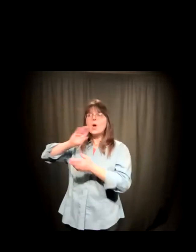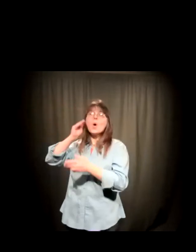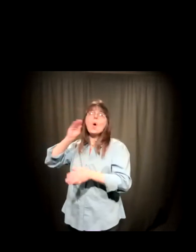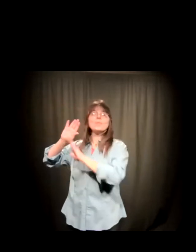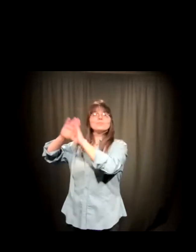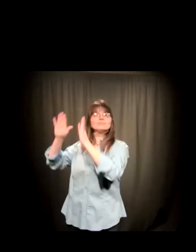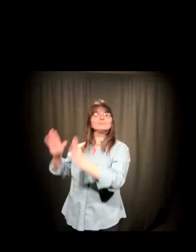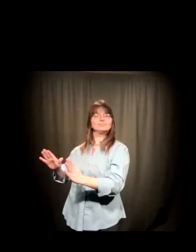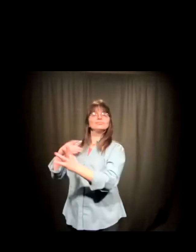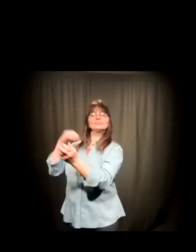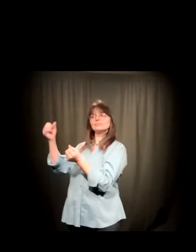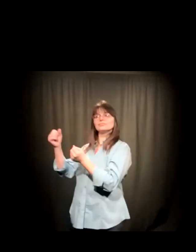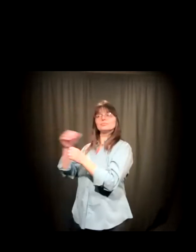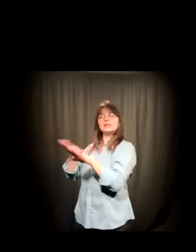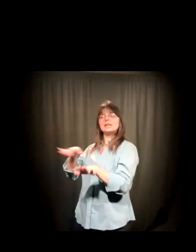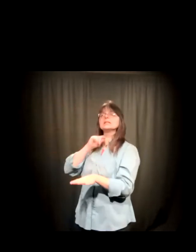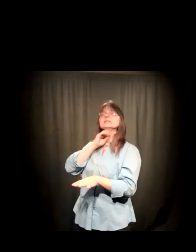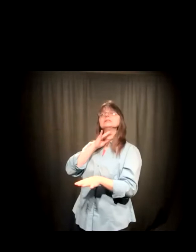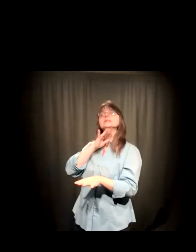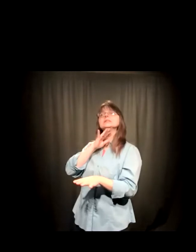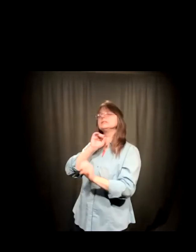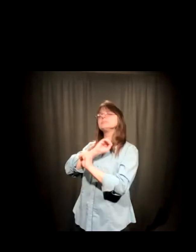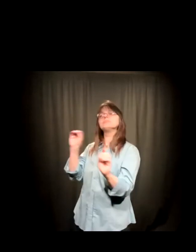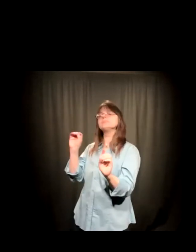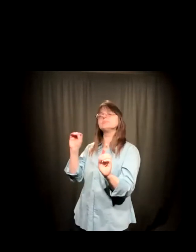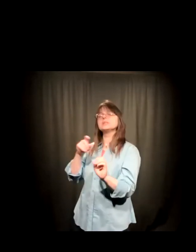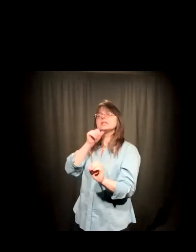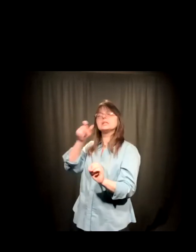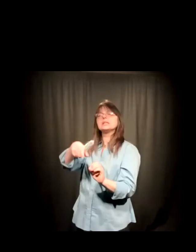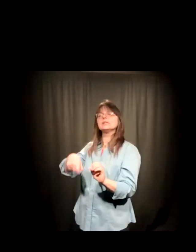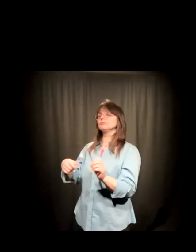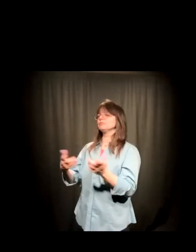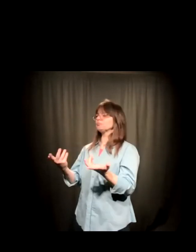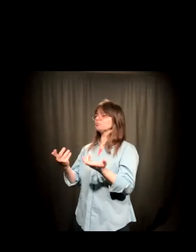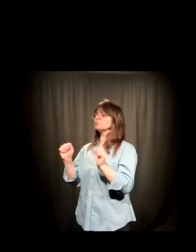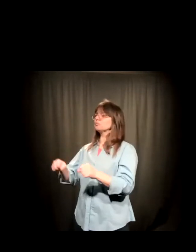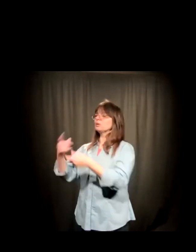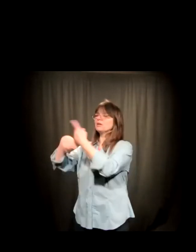to. We needed neither speech nor its accompanying language, English.